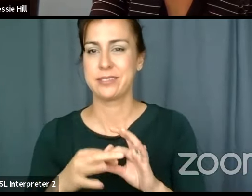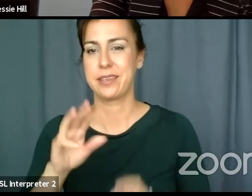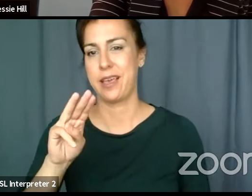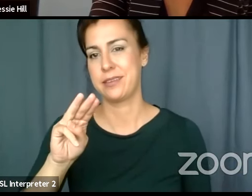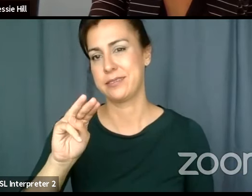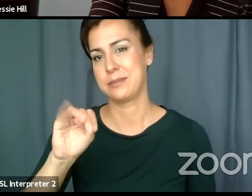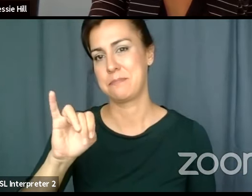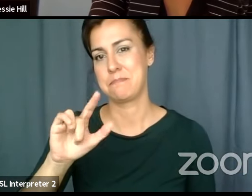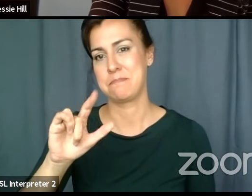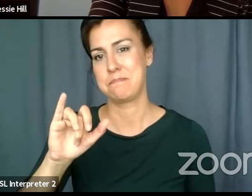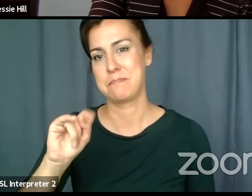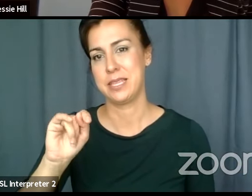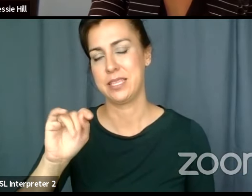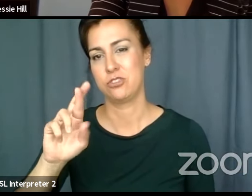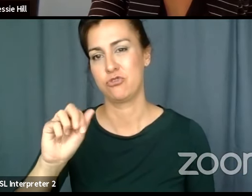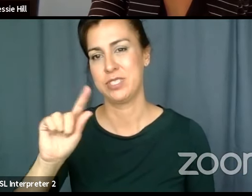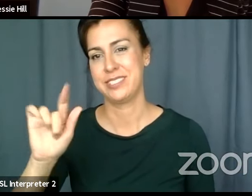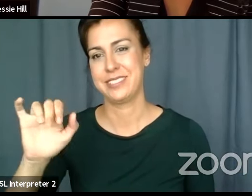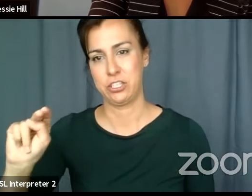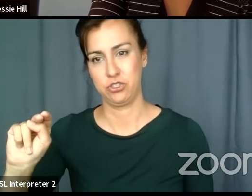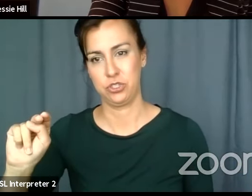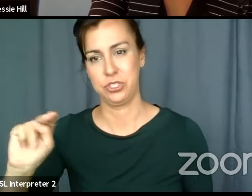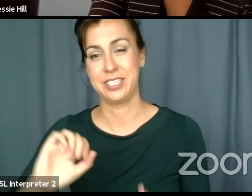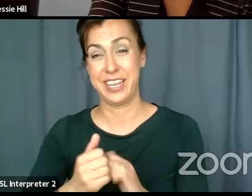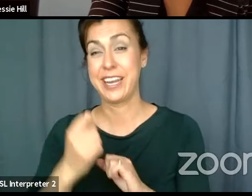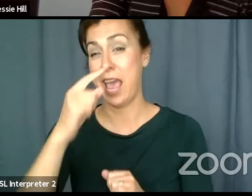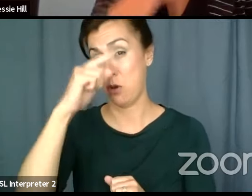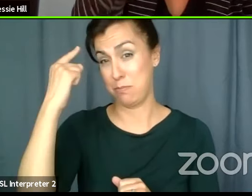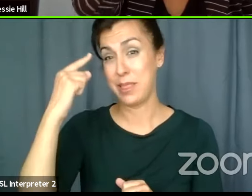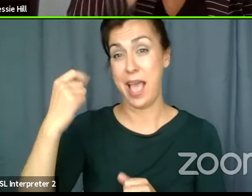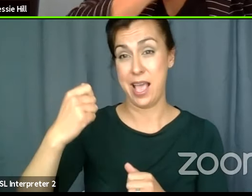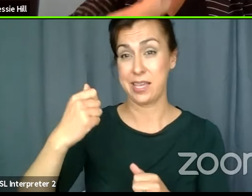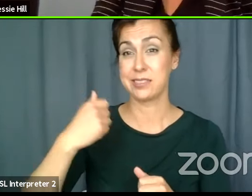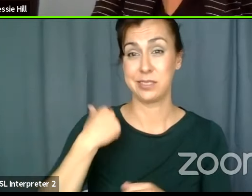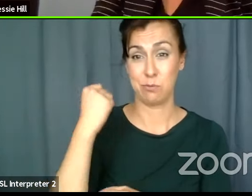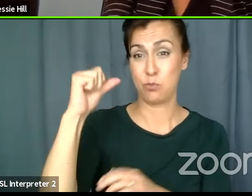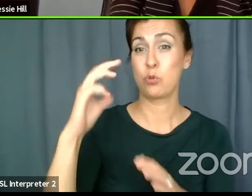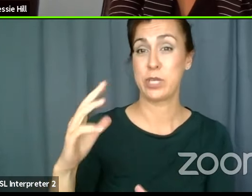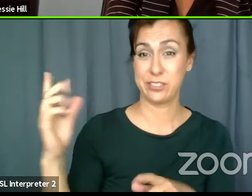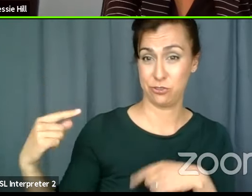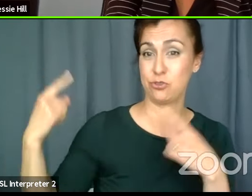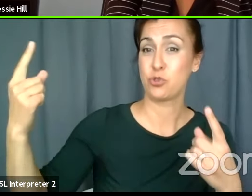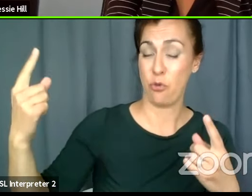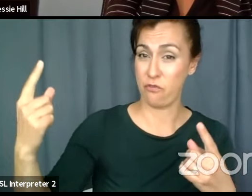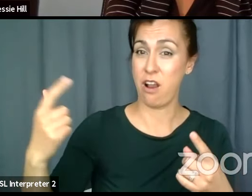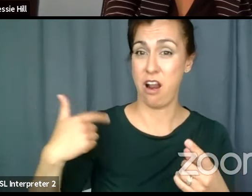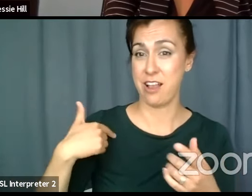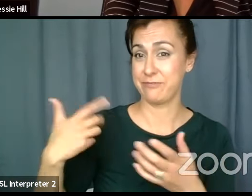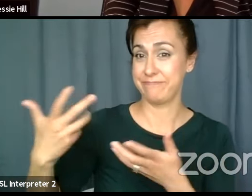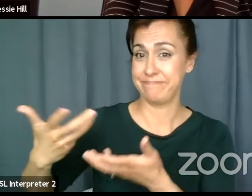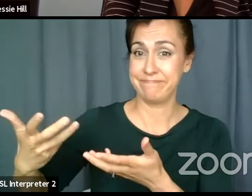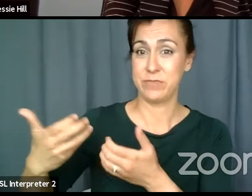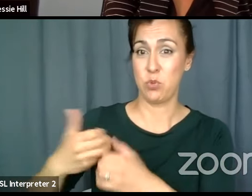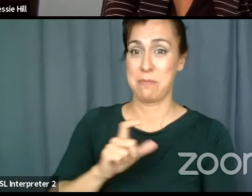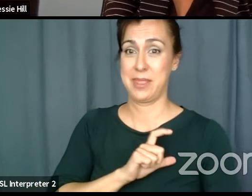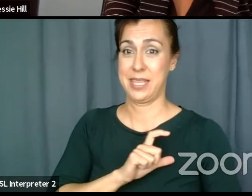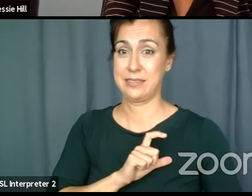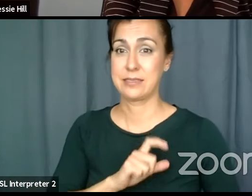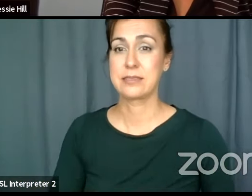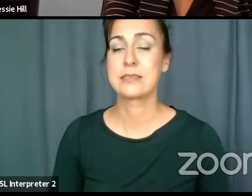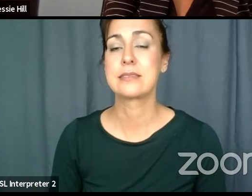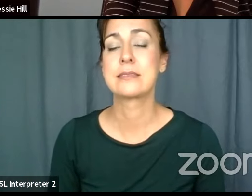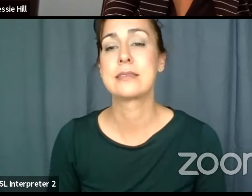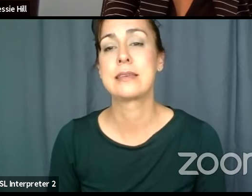which Black grievance and Black protest has been treated. I think finally,